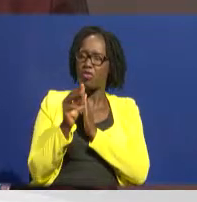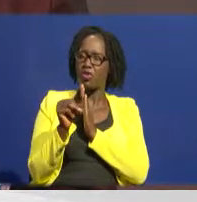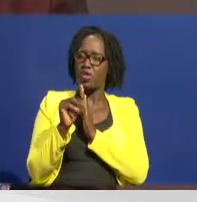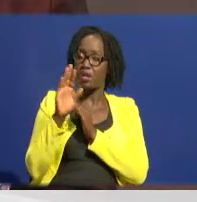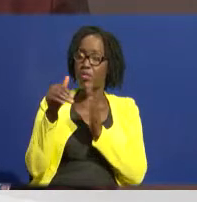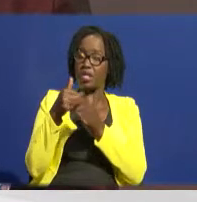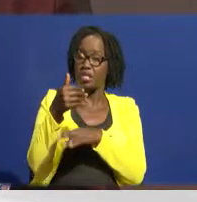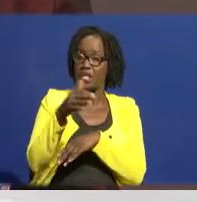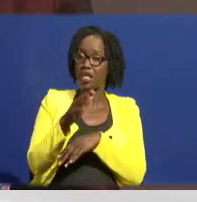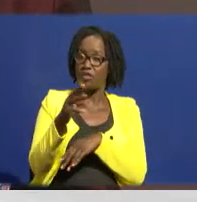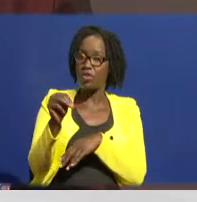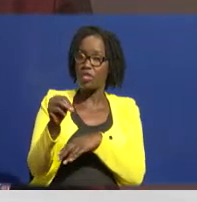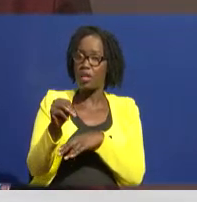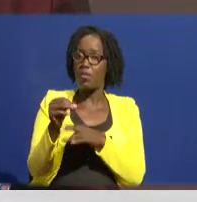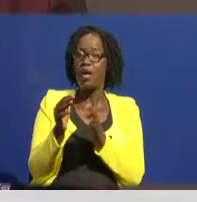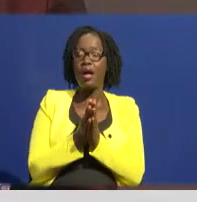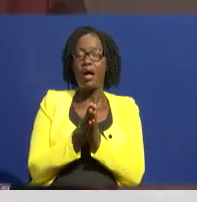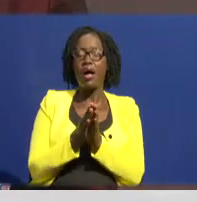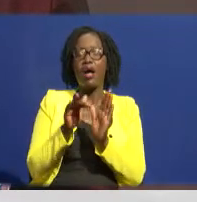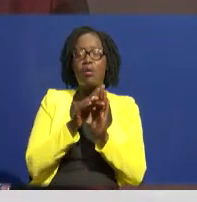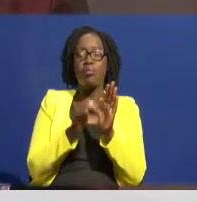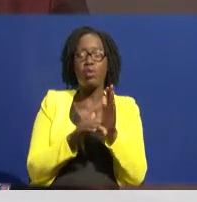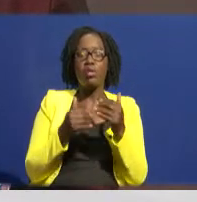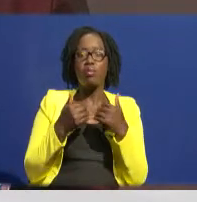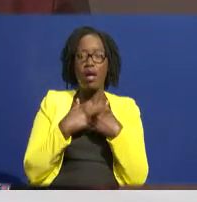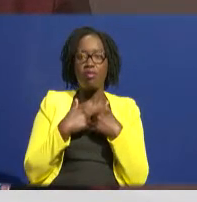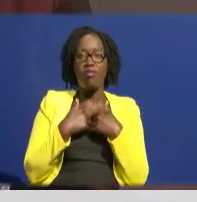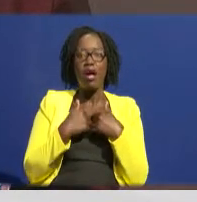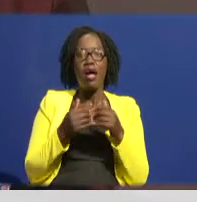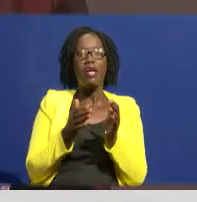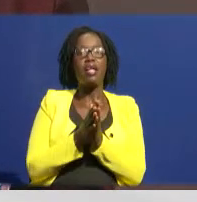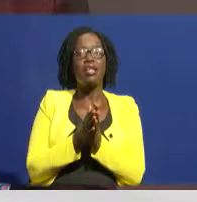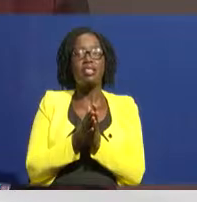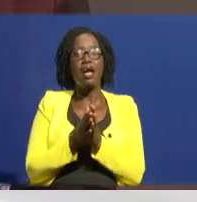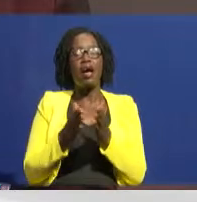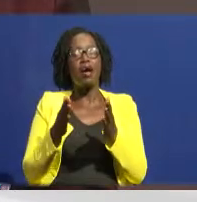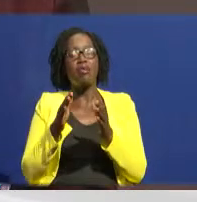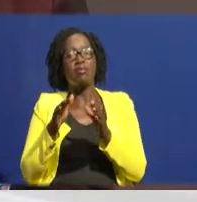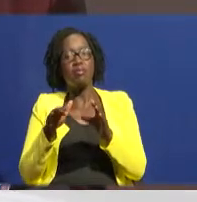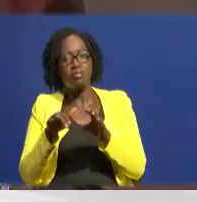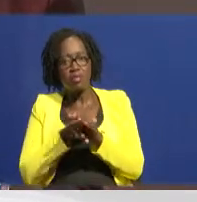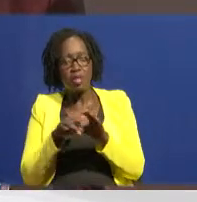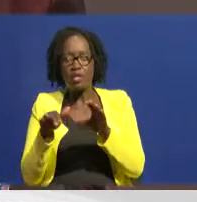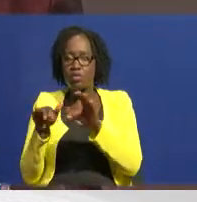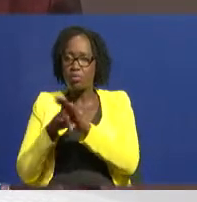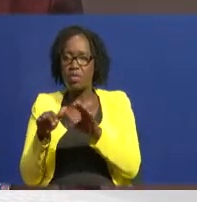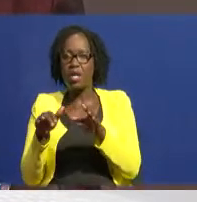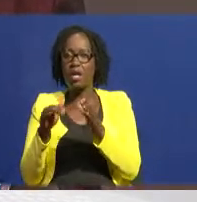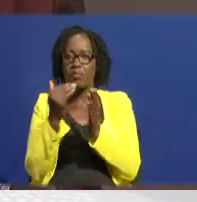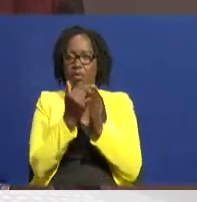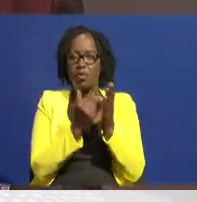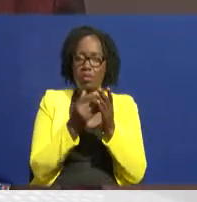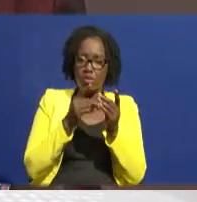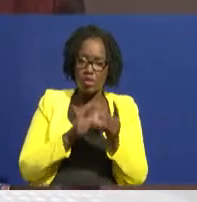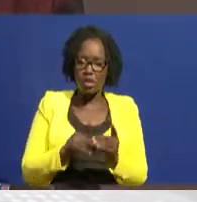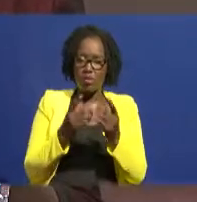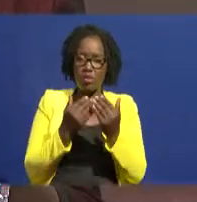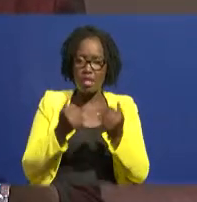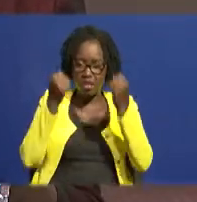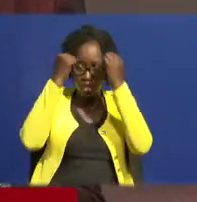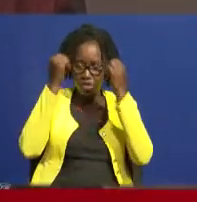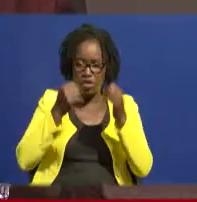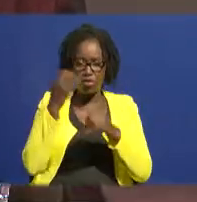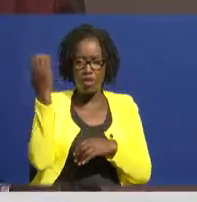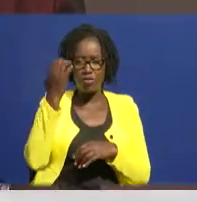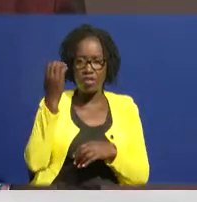them. We have a program called Peer-to-Peer Program in KSEF that is designed to disciple the students, to evangelize